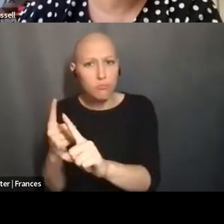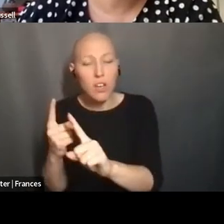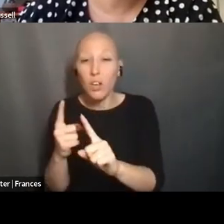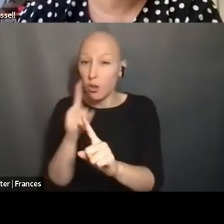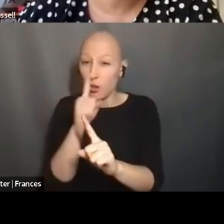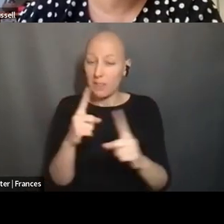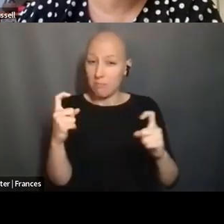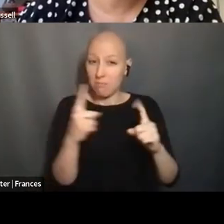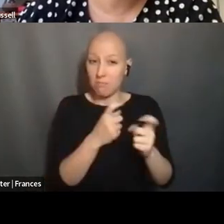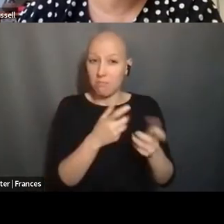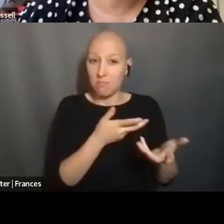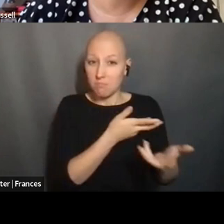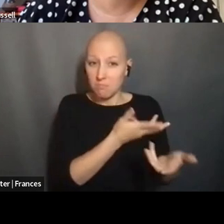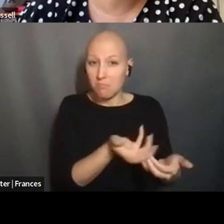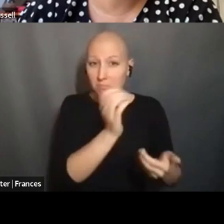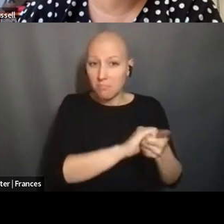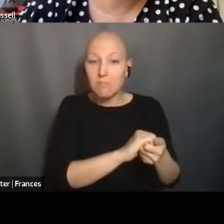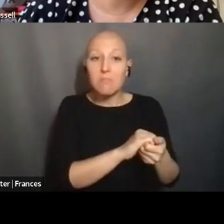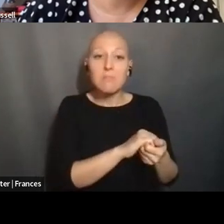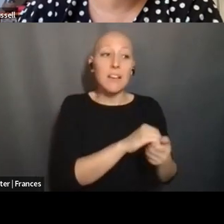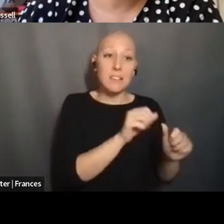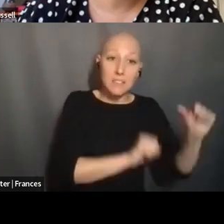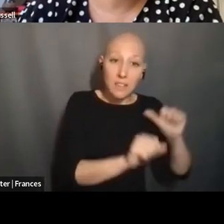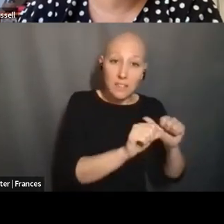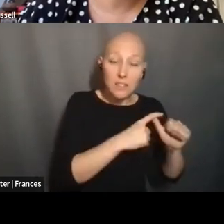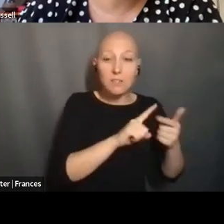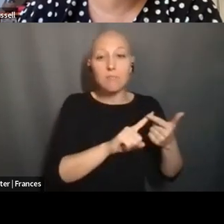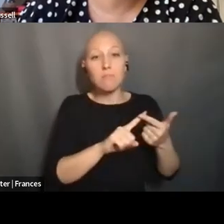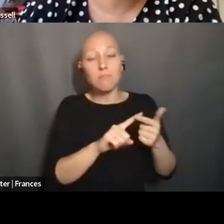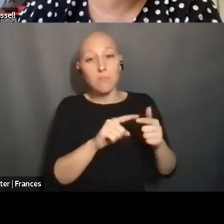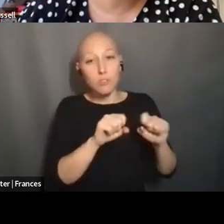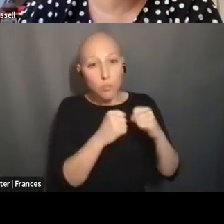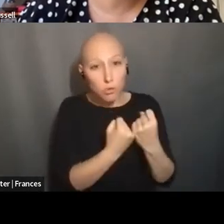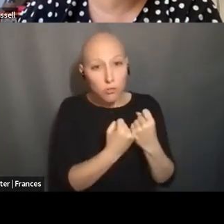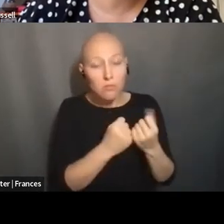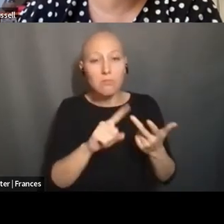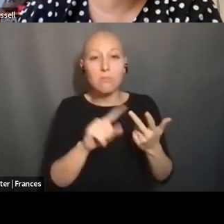between scientific, social, cultural, and political forces.